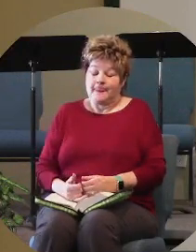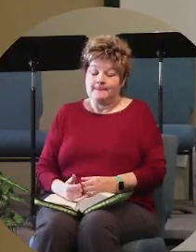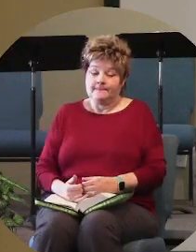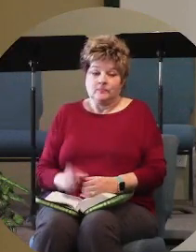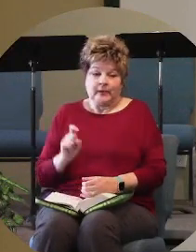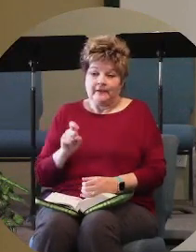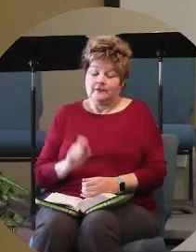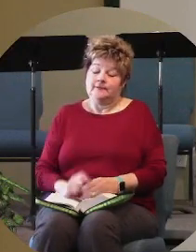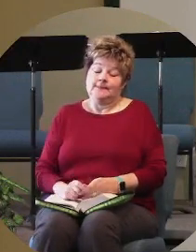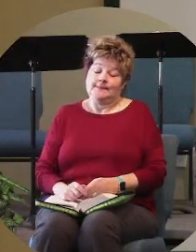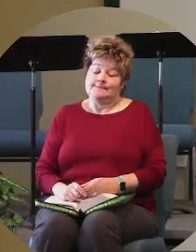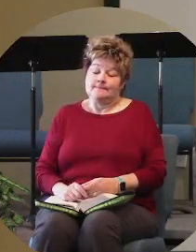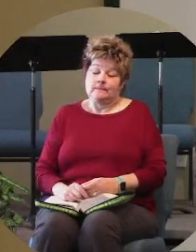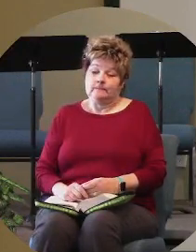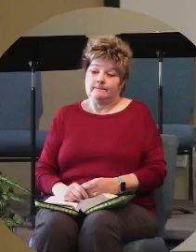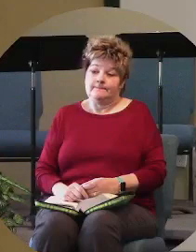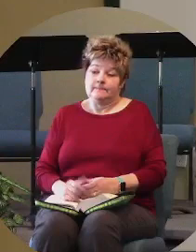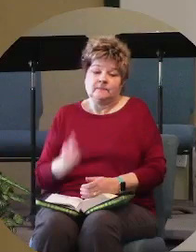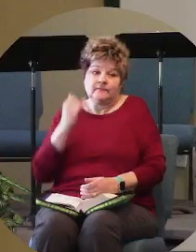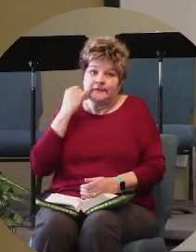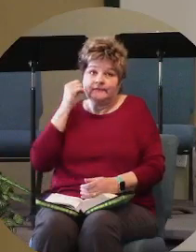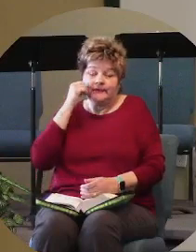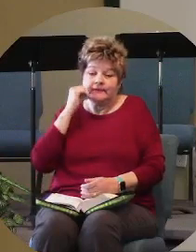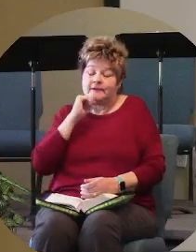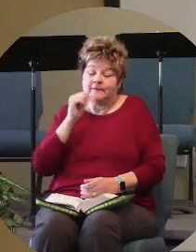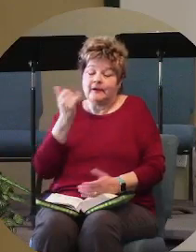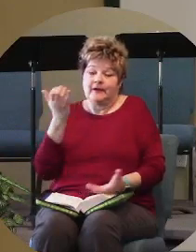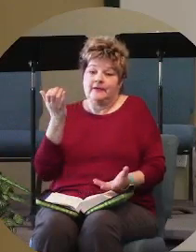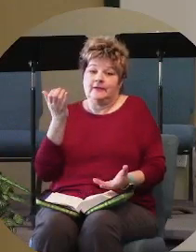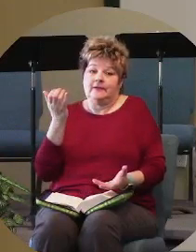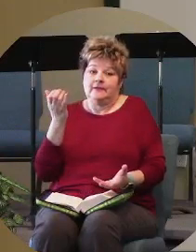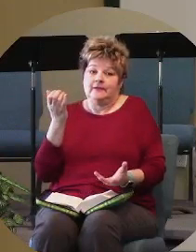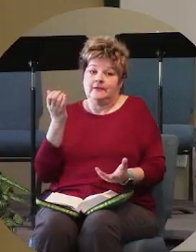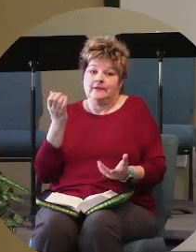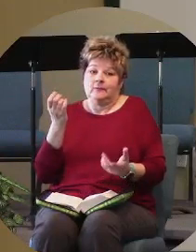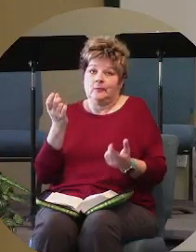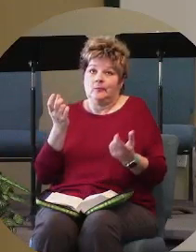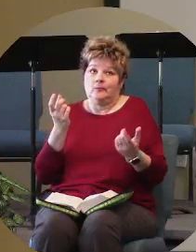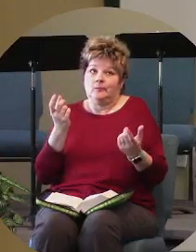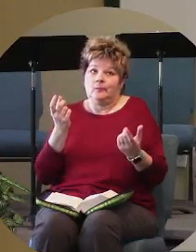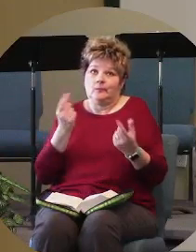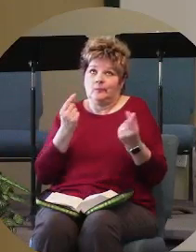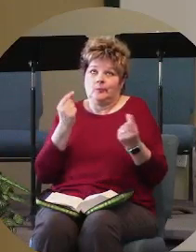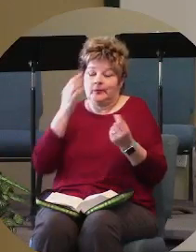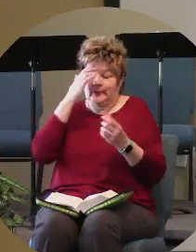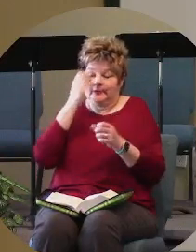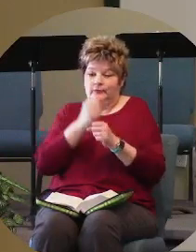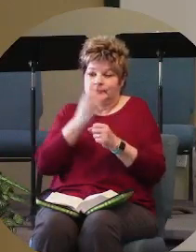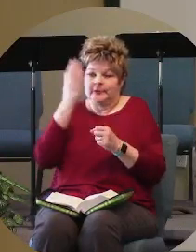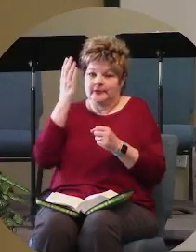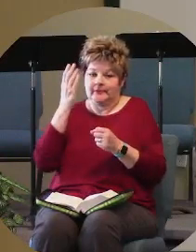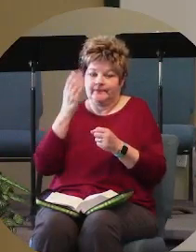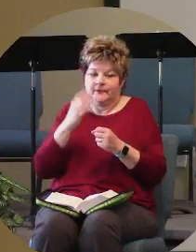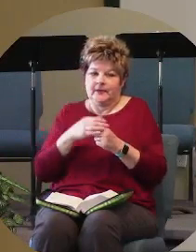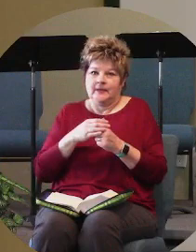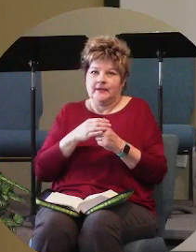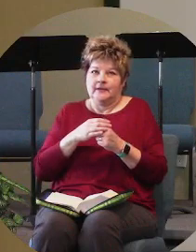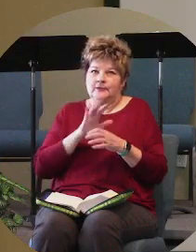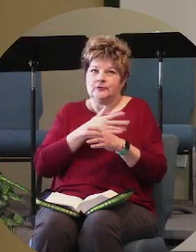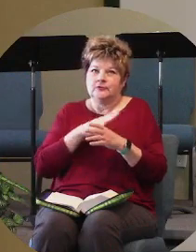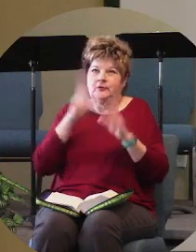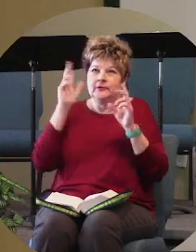We have to, because if not, then what are we really trusting him for? What's the song, In the Sweet By and